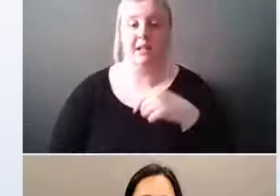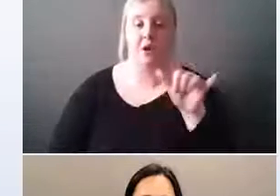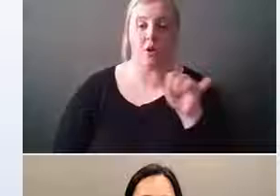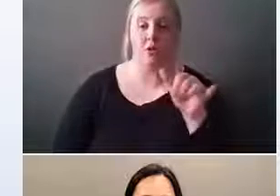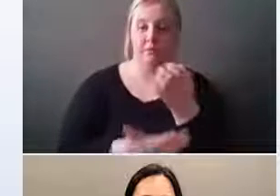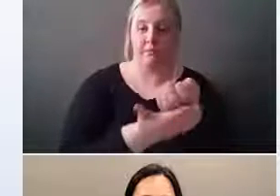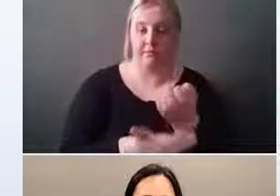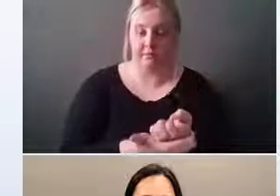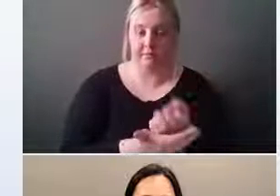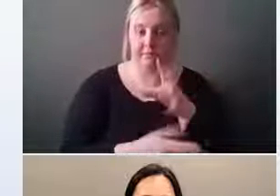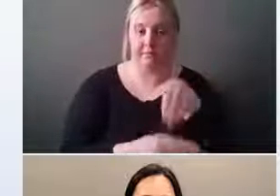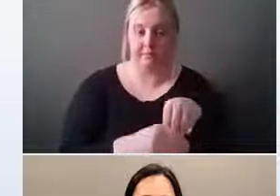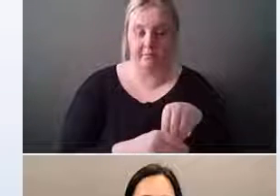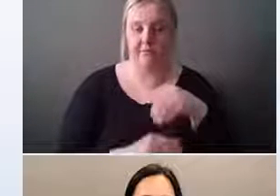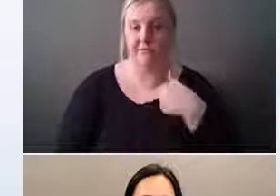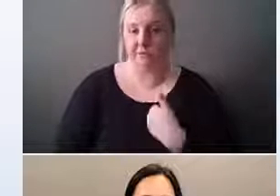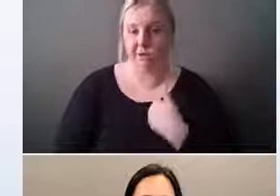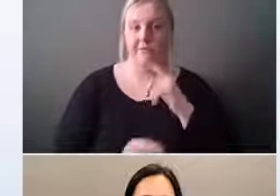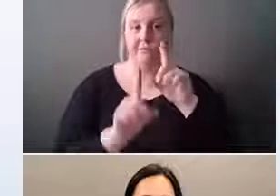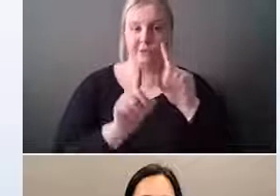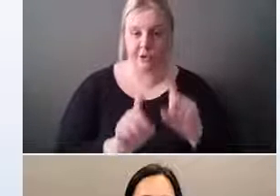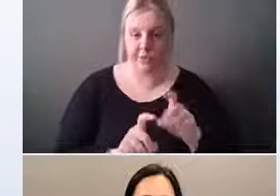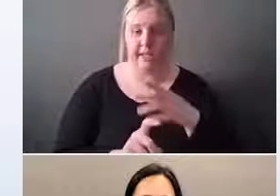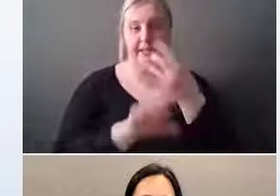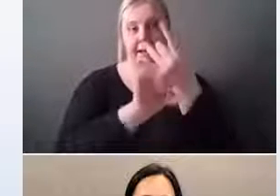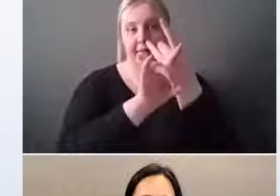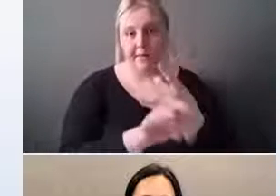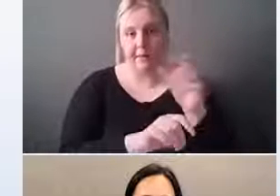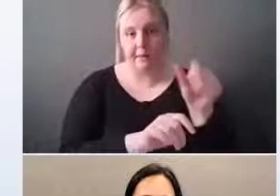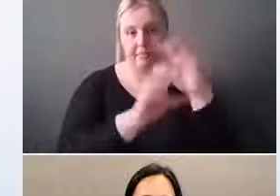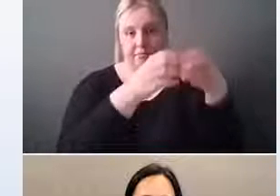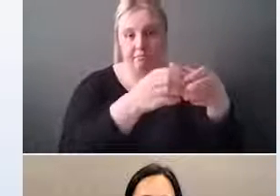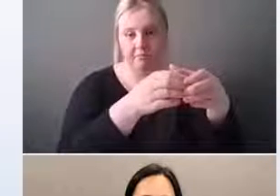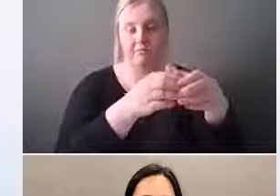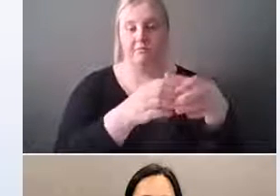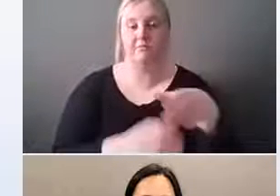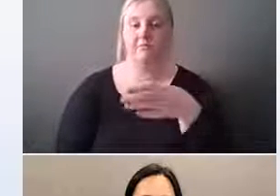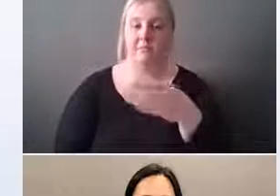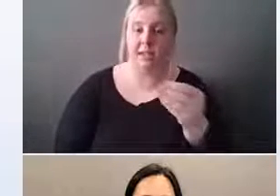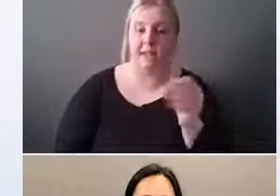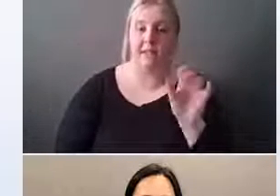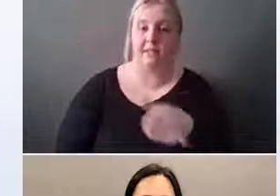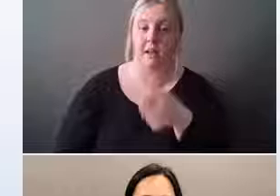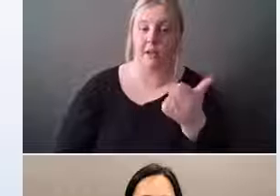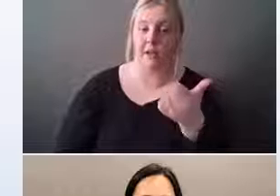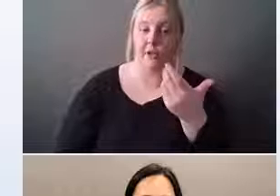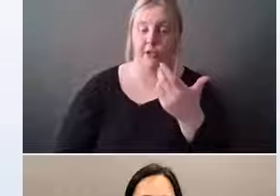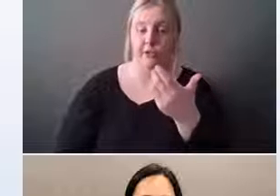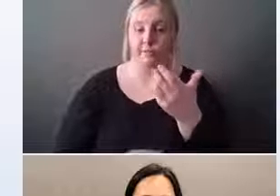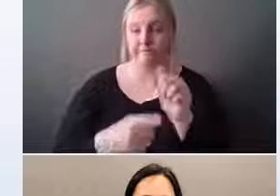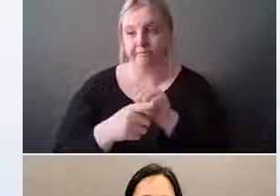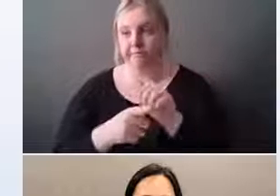on survey results and stakeholder feedback and existing best practice with